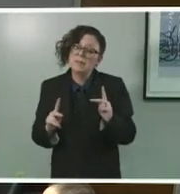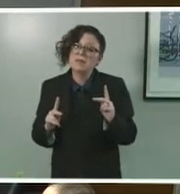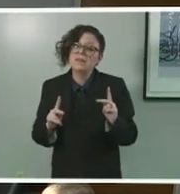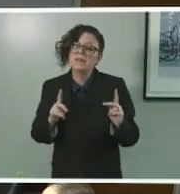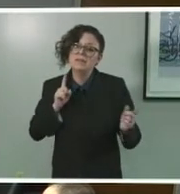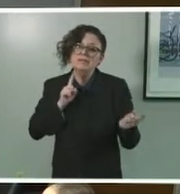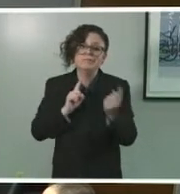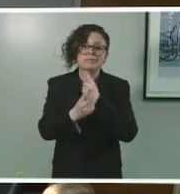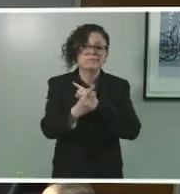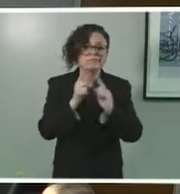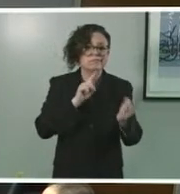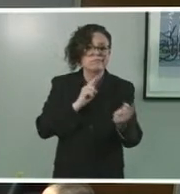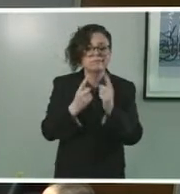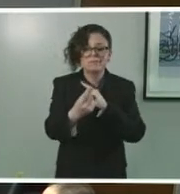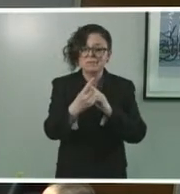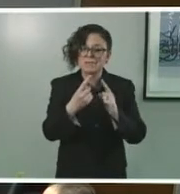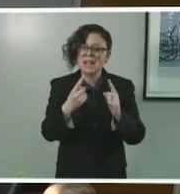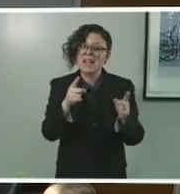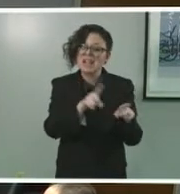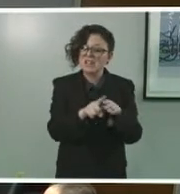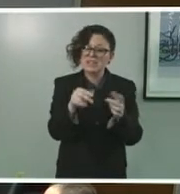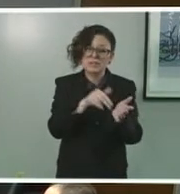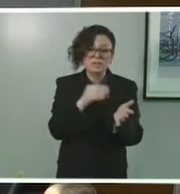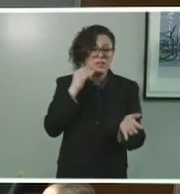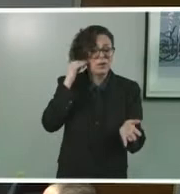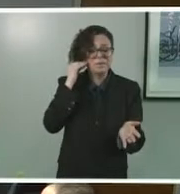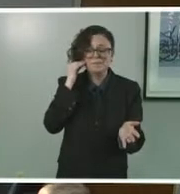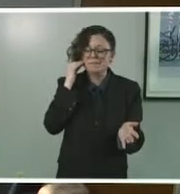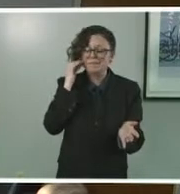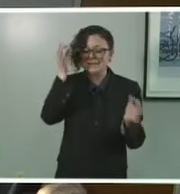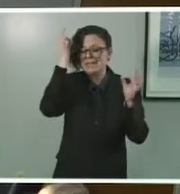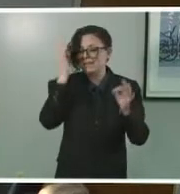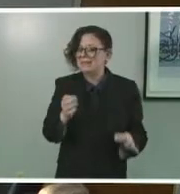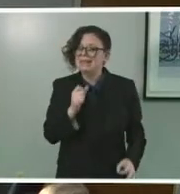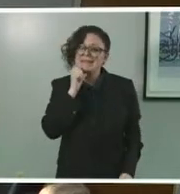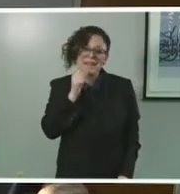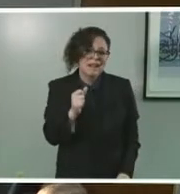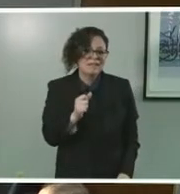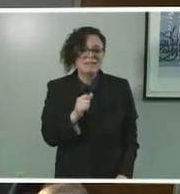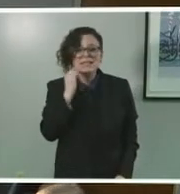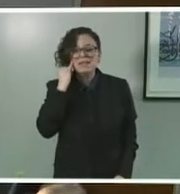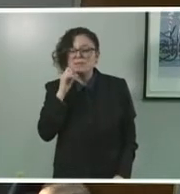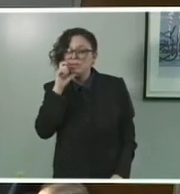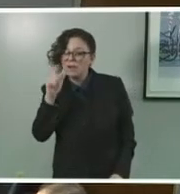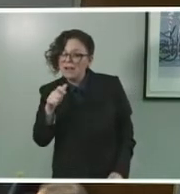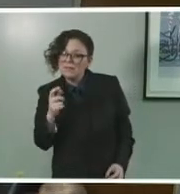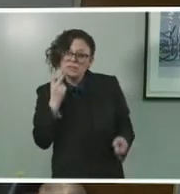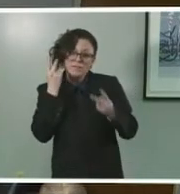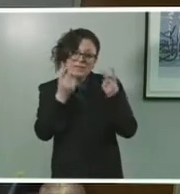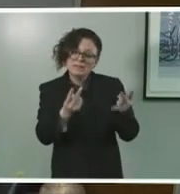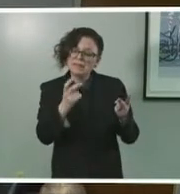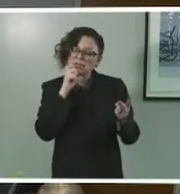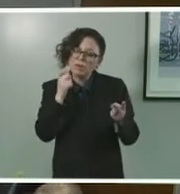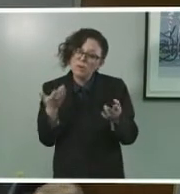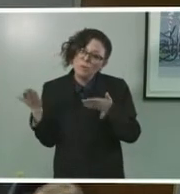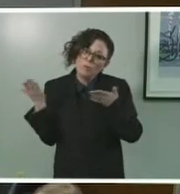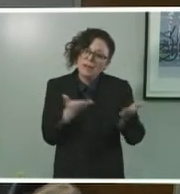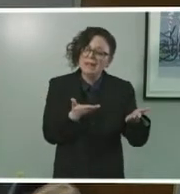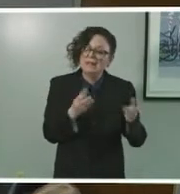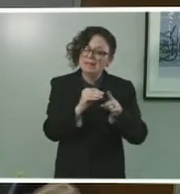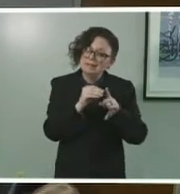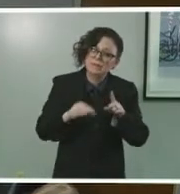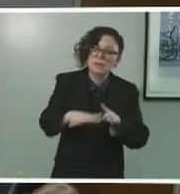with. So the nursing homes are definitely out. Yeah, if you don't have to visit, don't run the risk of bringing something in.